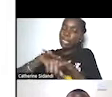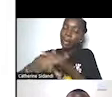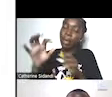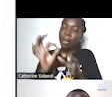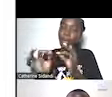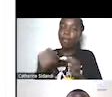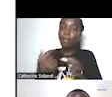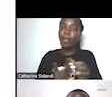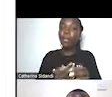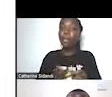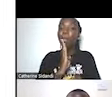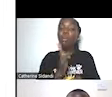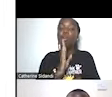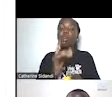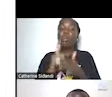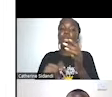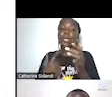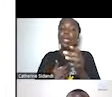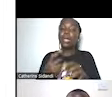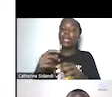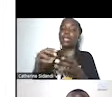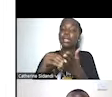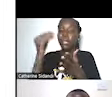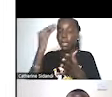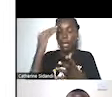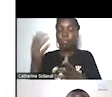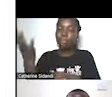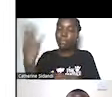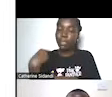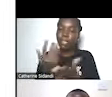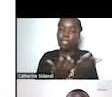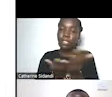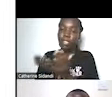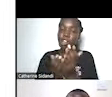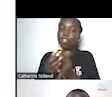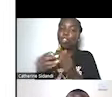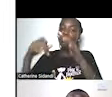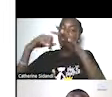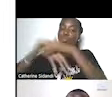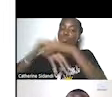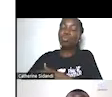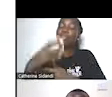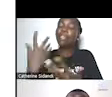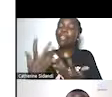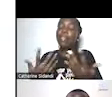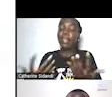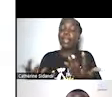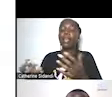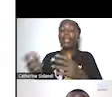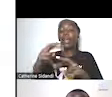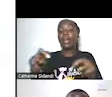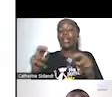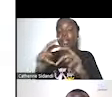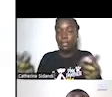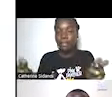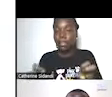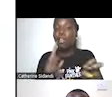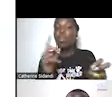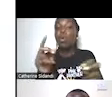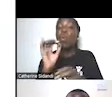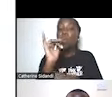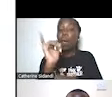last session was root cause analysis. So diagnostic analytics will borrow much from the root cause analysis, the why. You